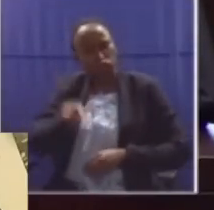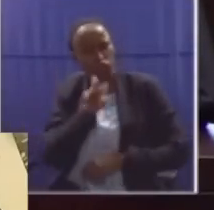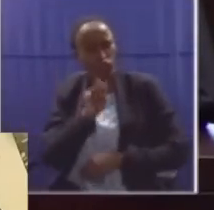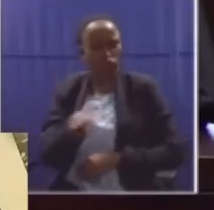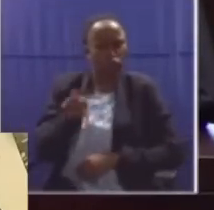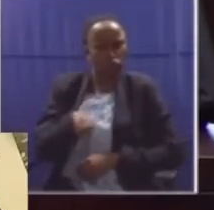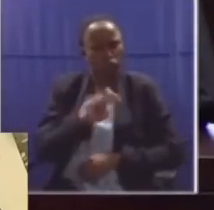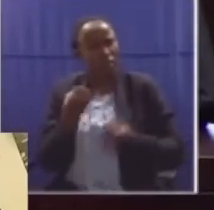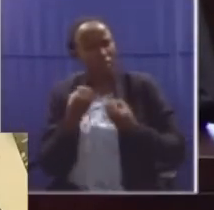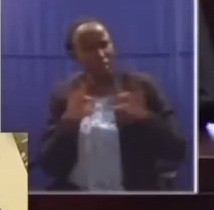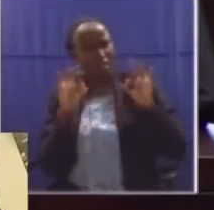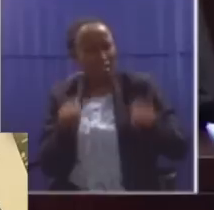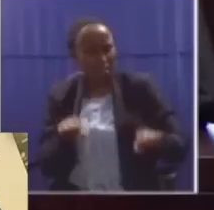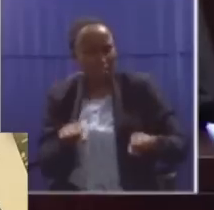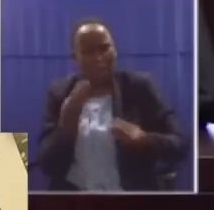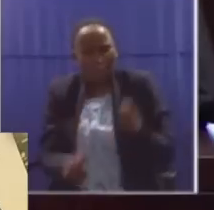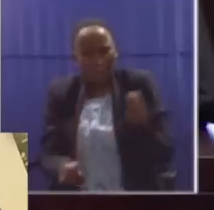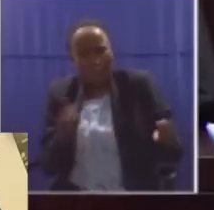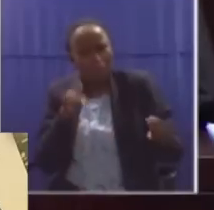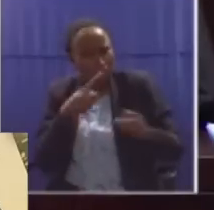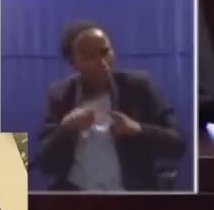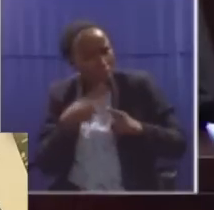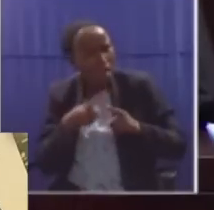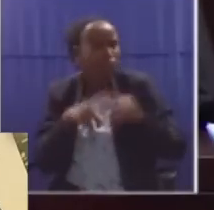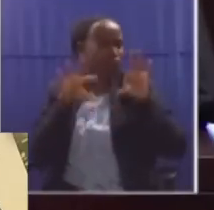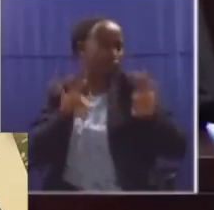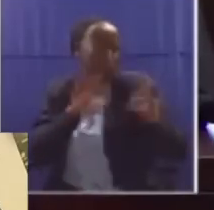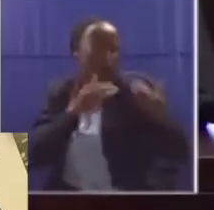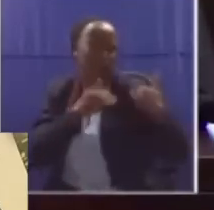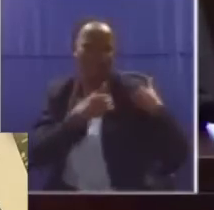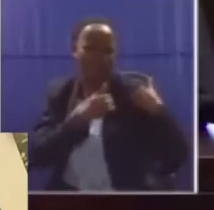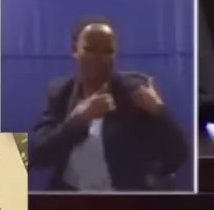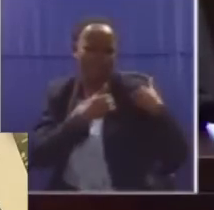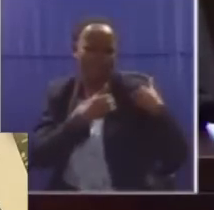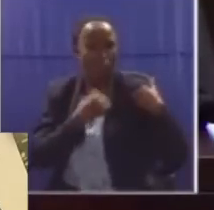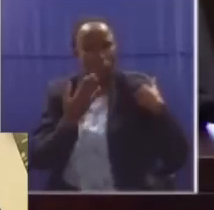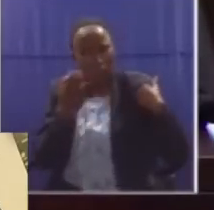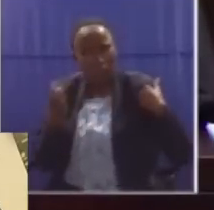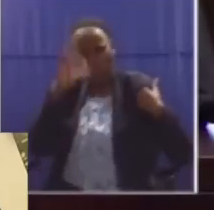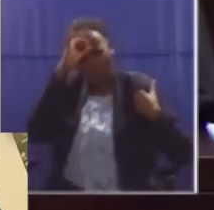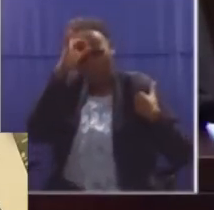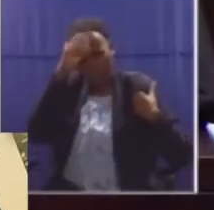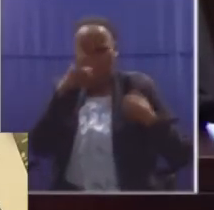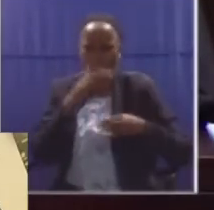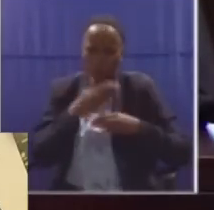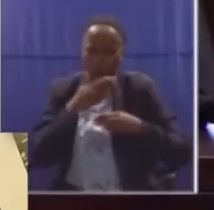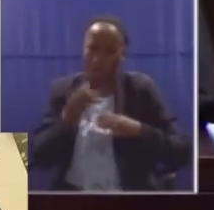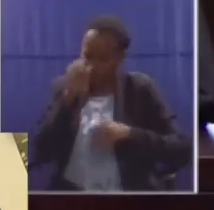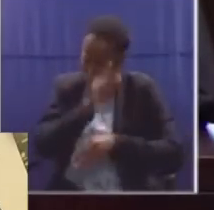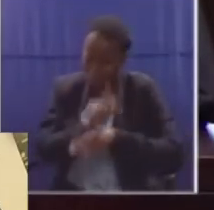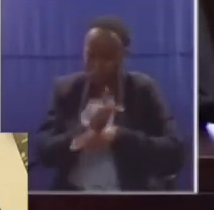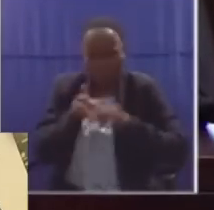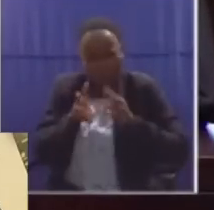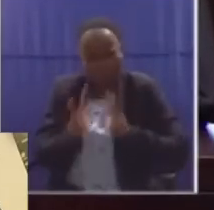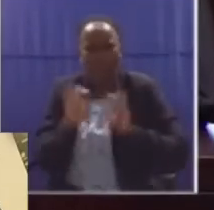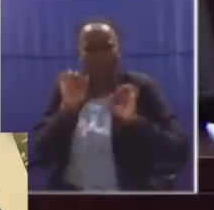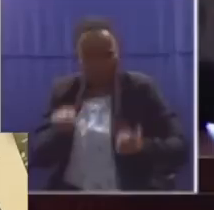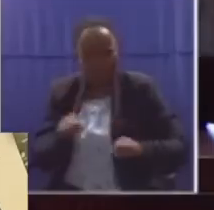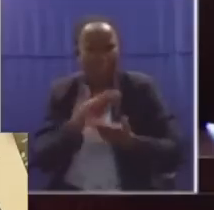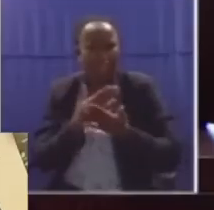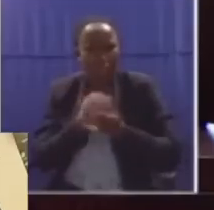play safely outside. The police service is well-resourced and professional, staffed by highly skilled officers who value their work, serve the